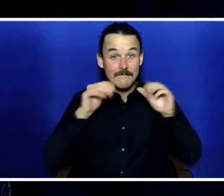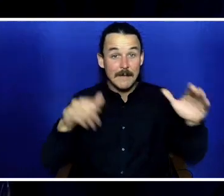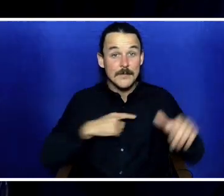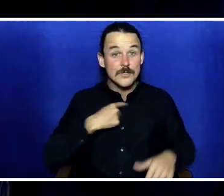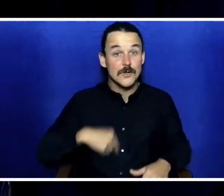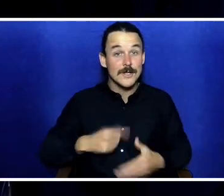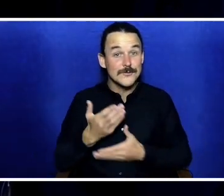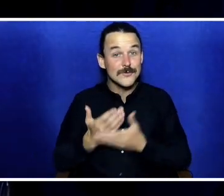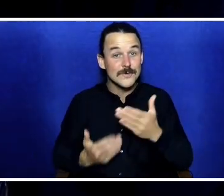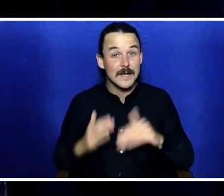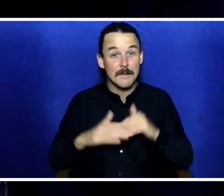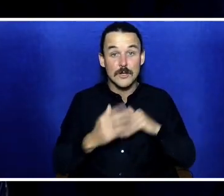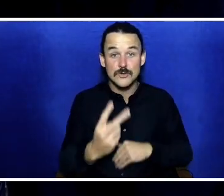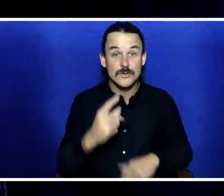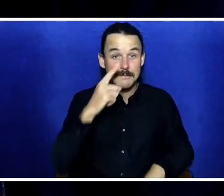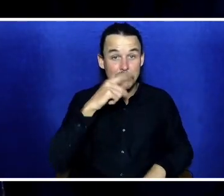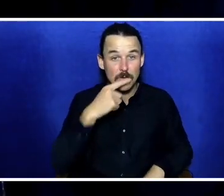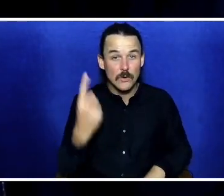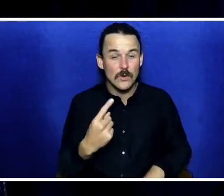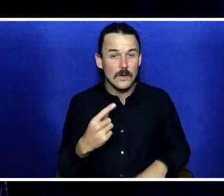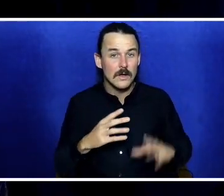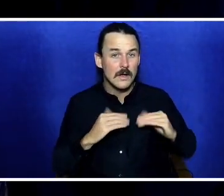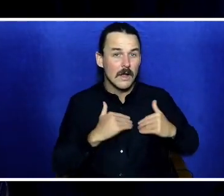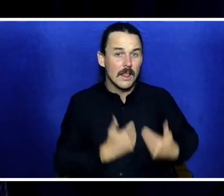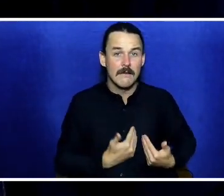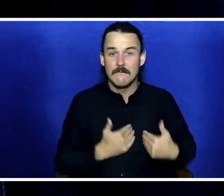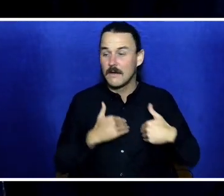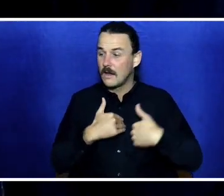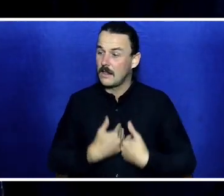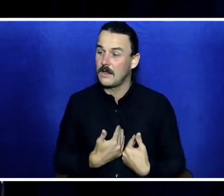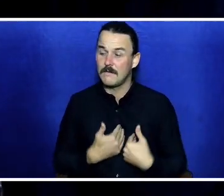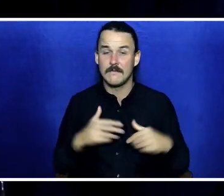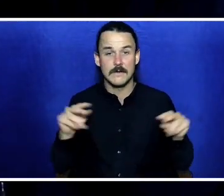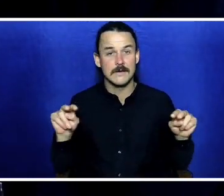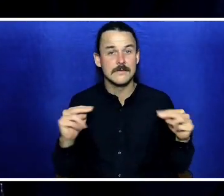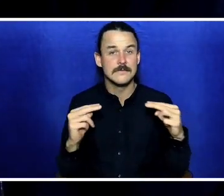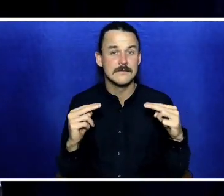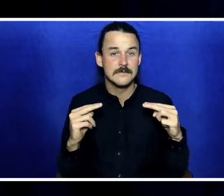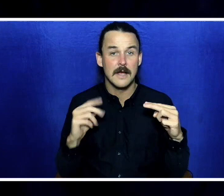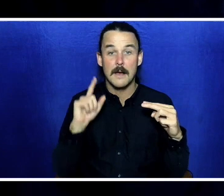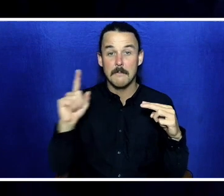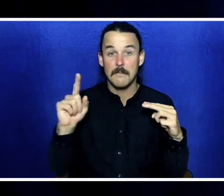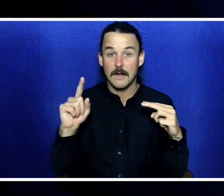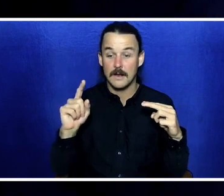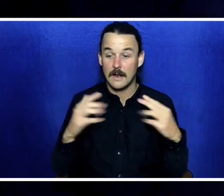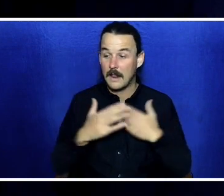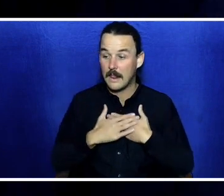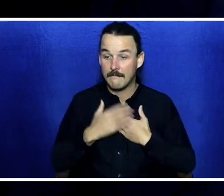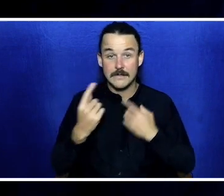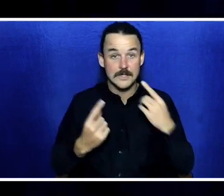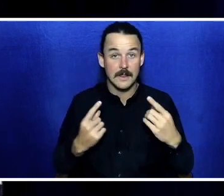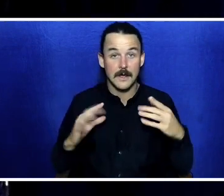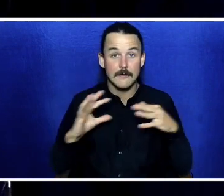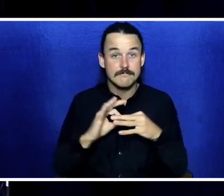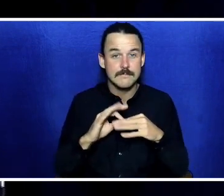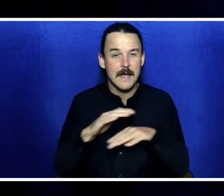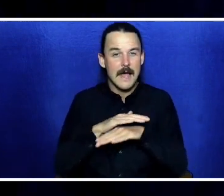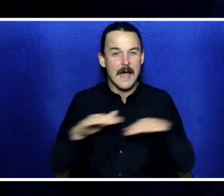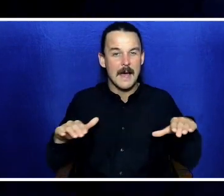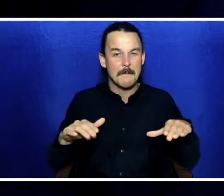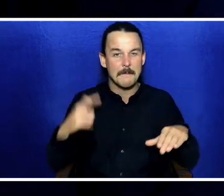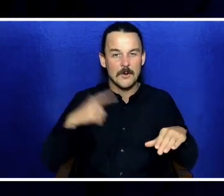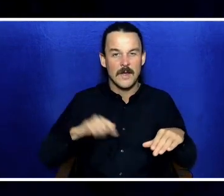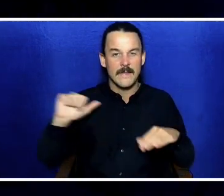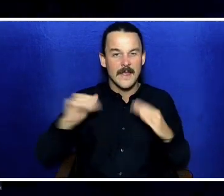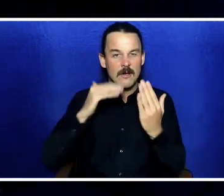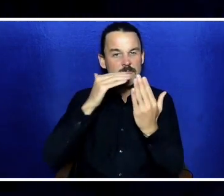in love, but whose love is forbidden by a very prescriptive patriarchy. I mean, you could almost say it's on the evening news these